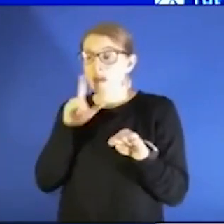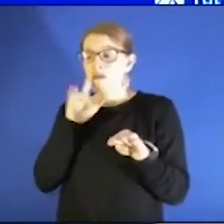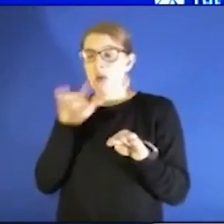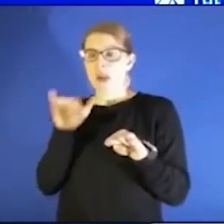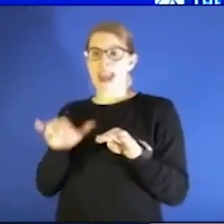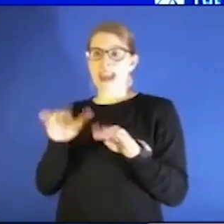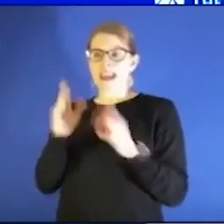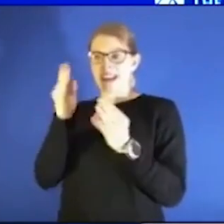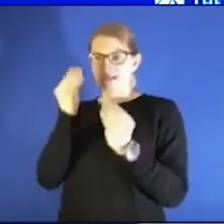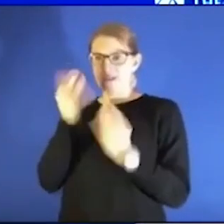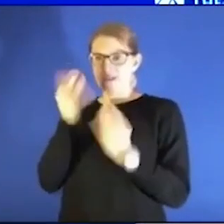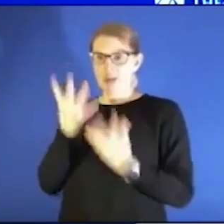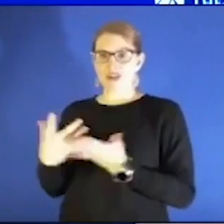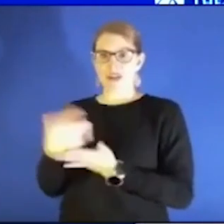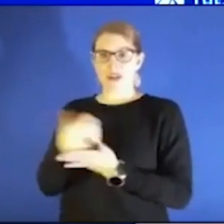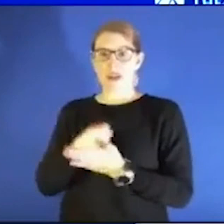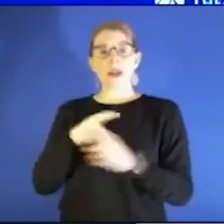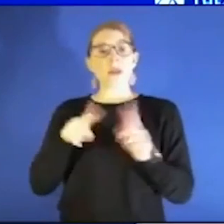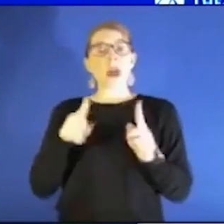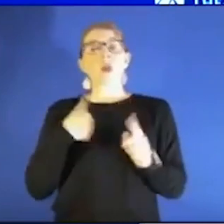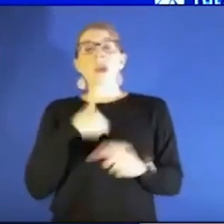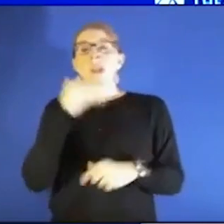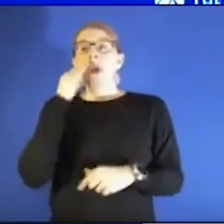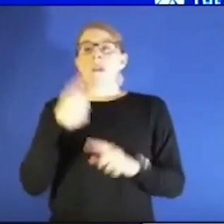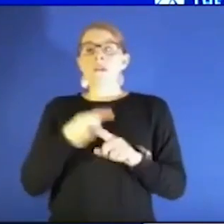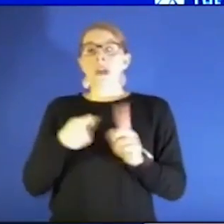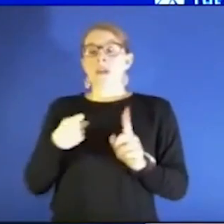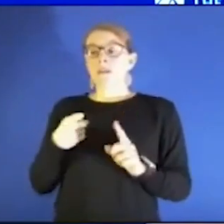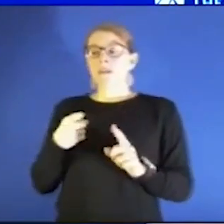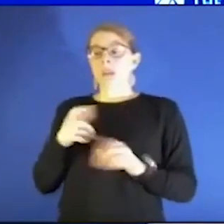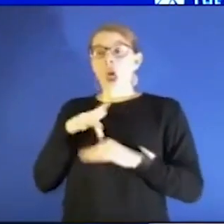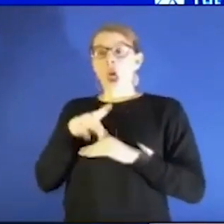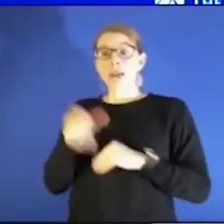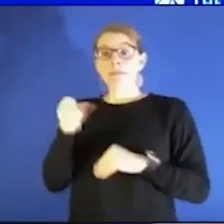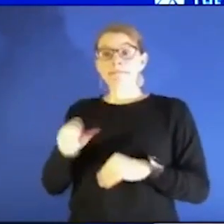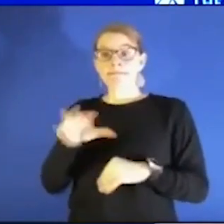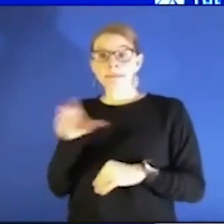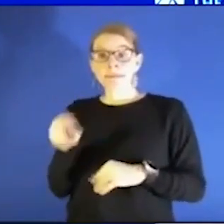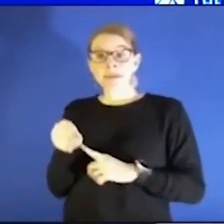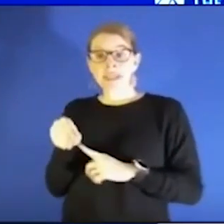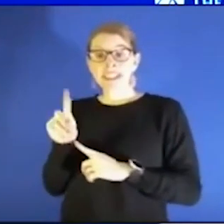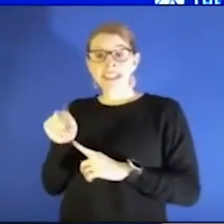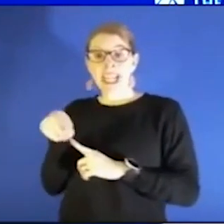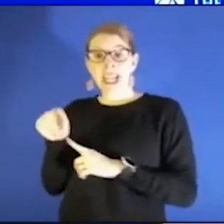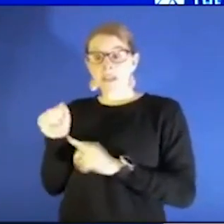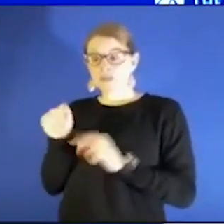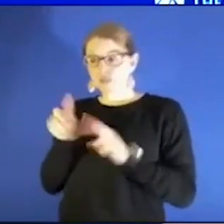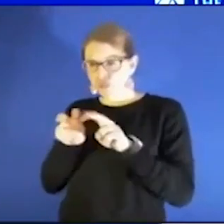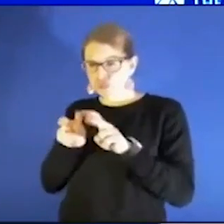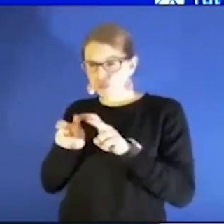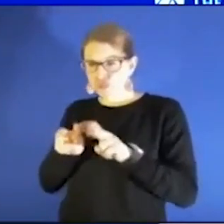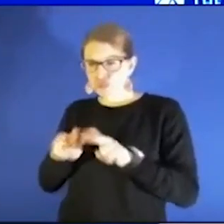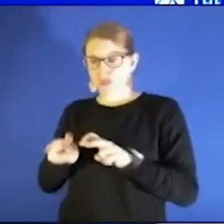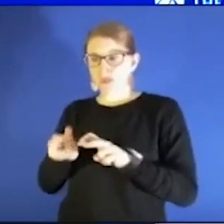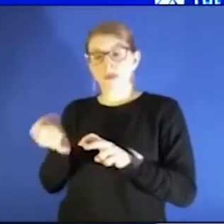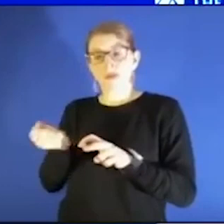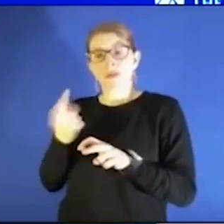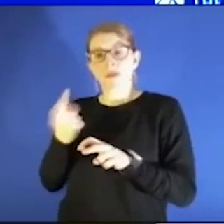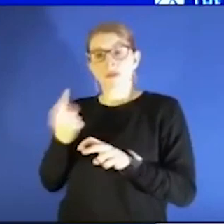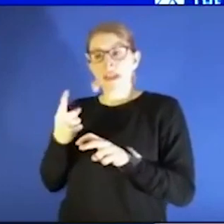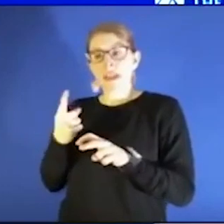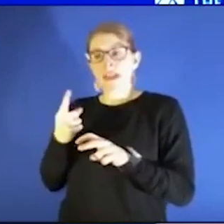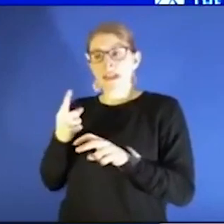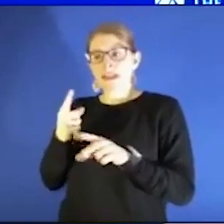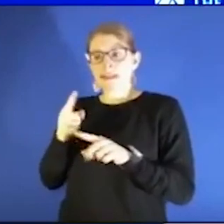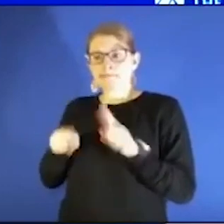from the early South African data is if you tease through and get granular in the data and really understand those dynamics and those details, is